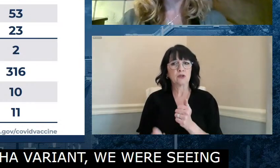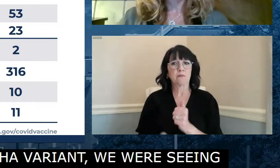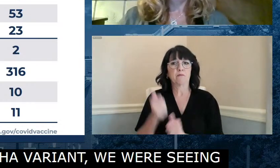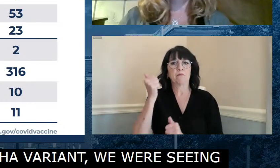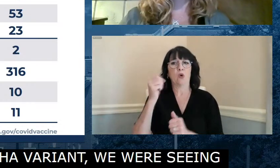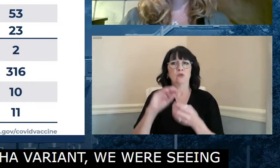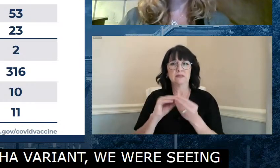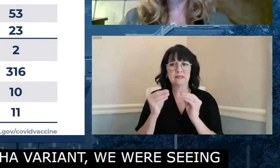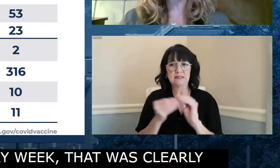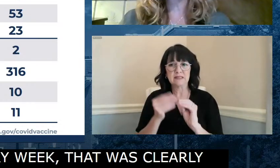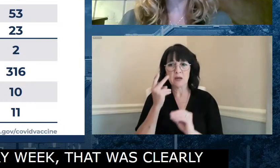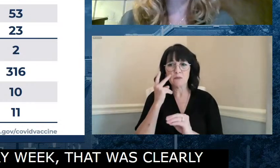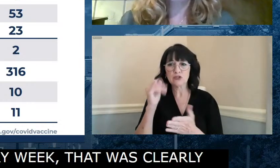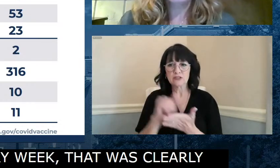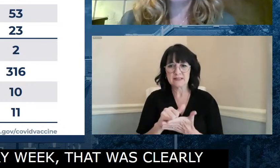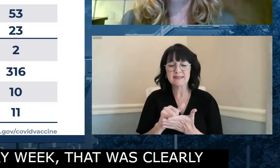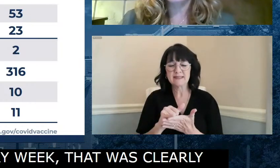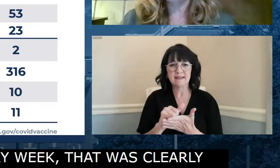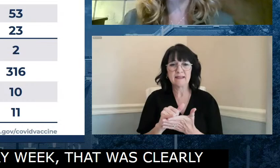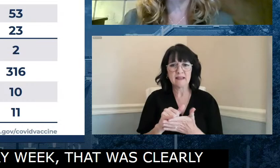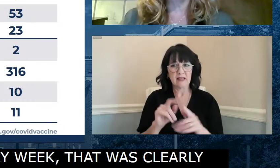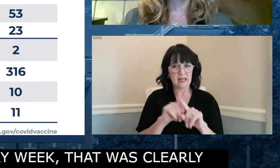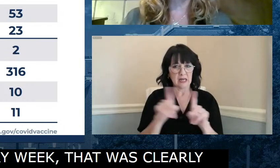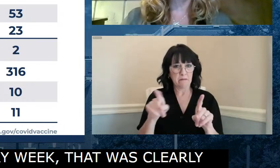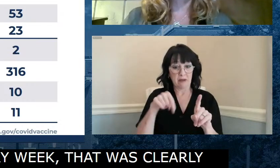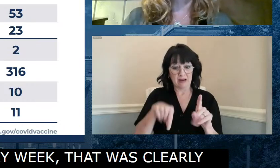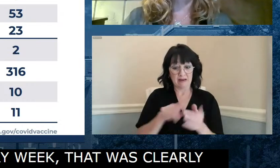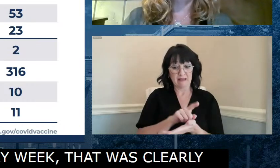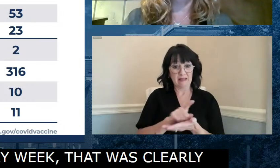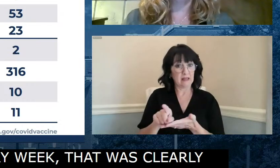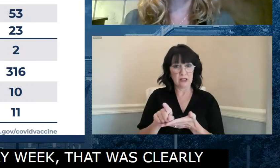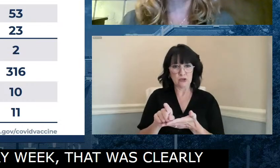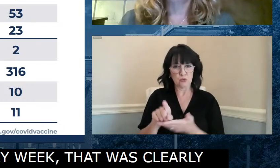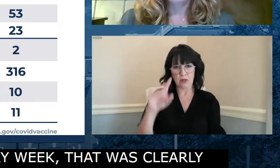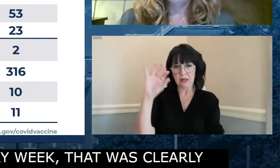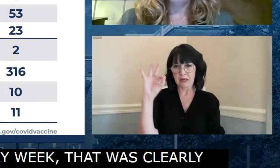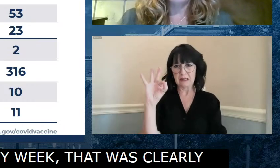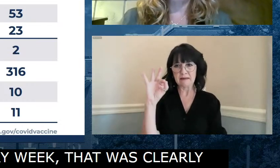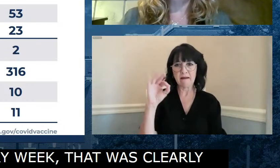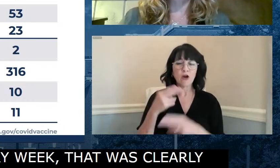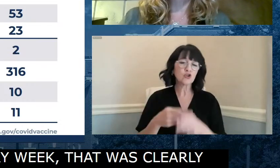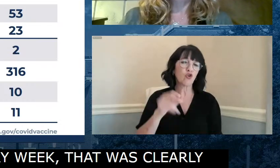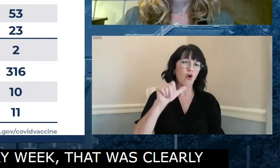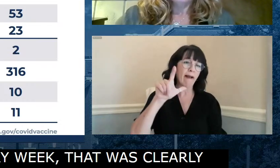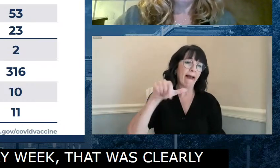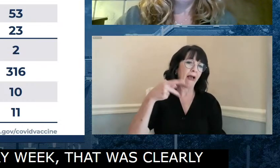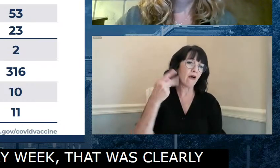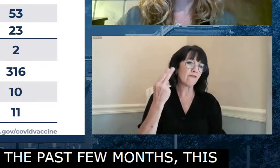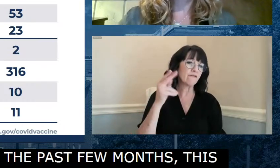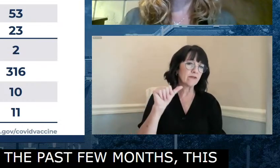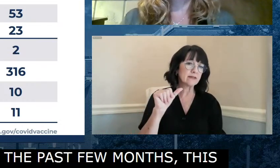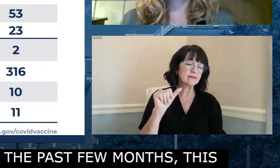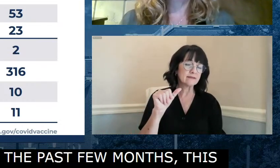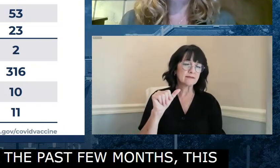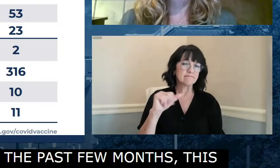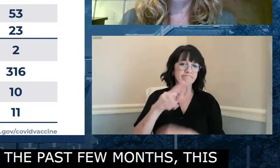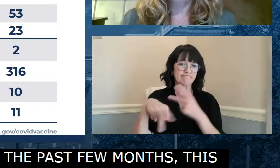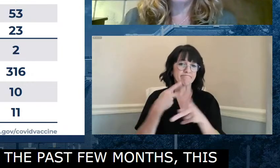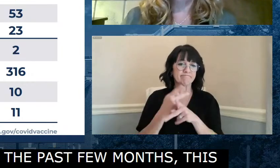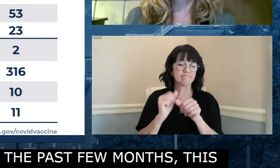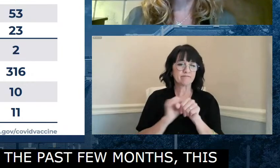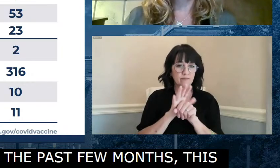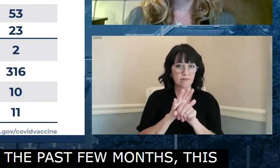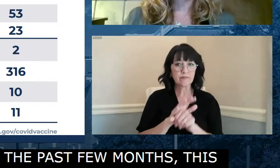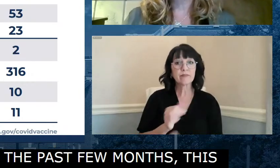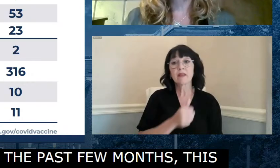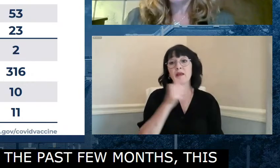months. This past week, we only saw 9 of the Alpha variant. We saw 3 of the